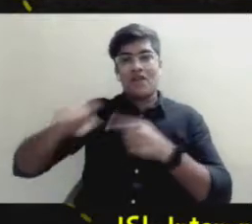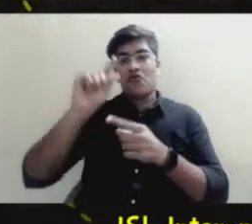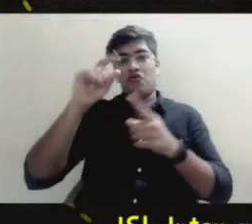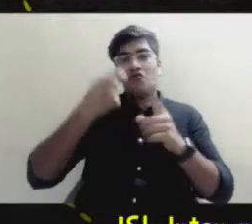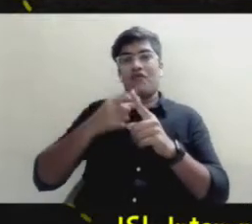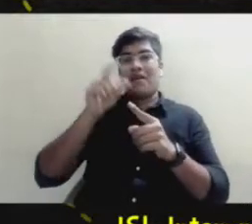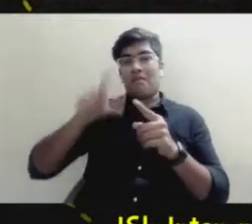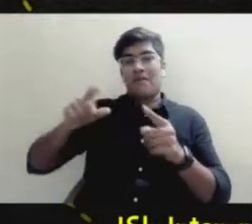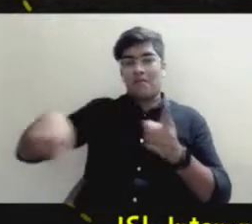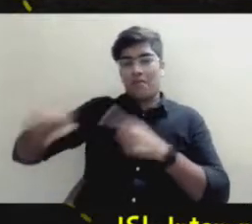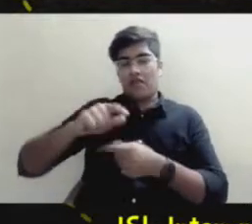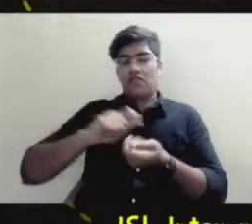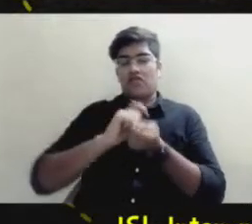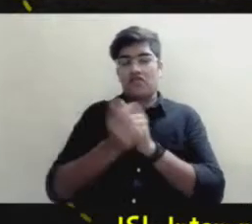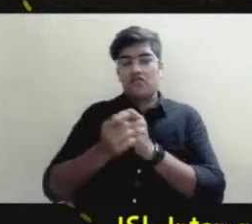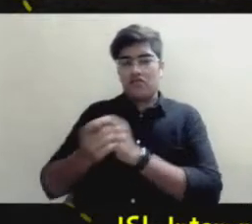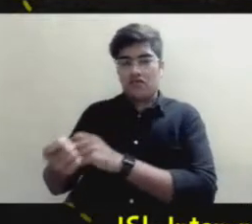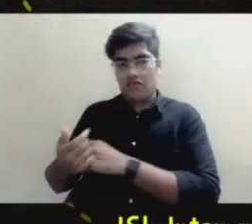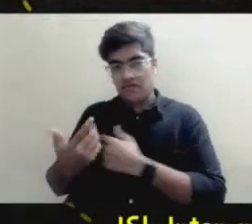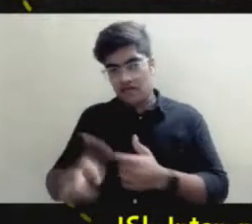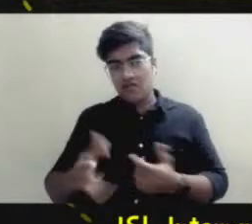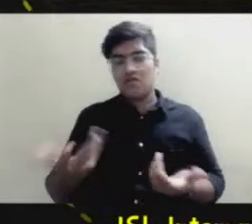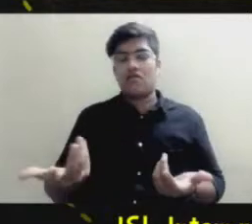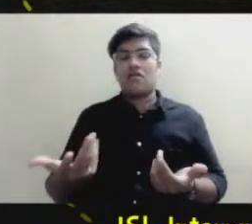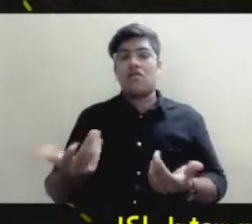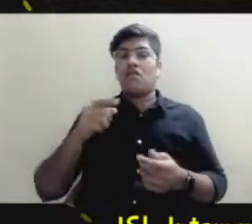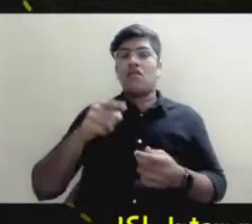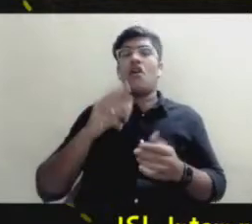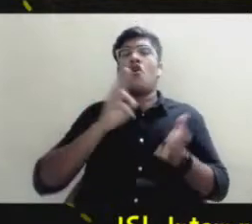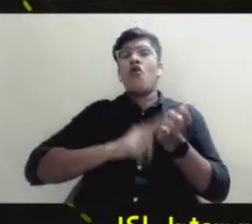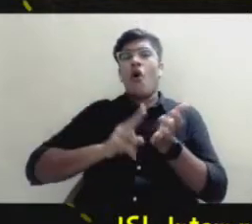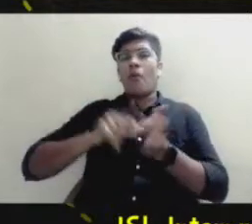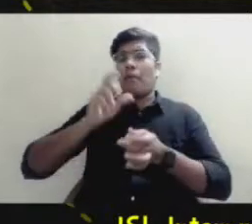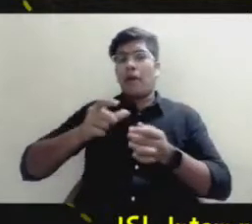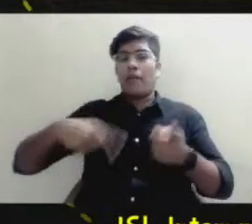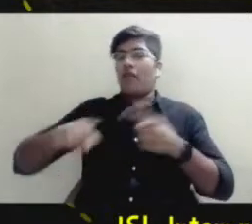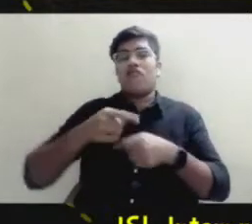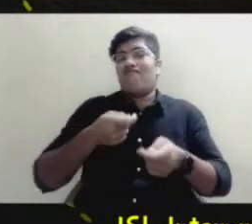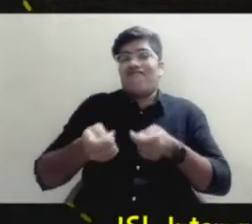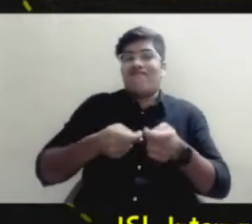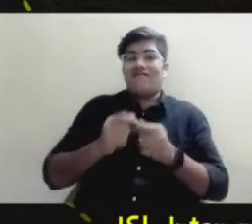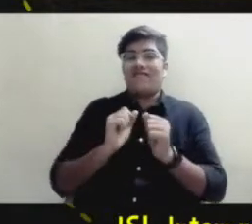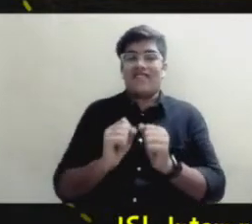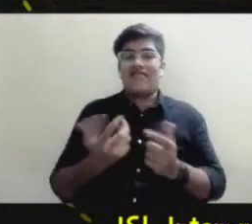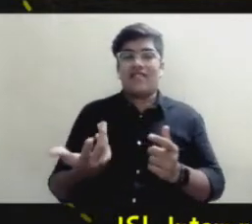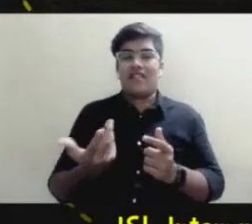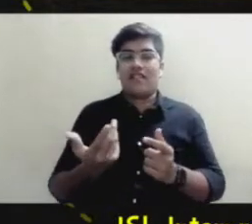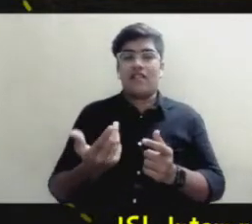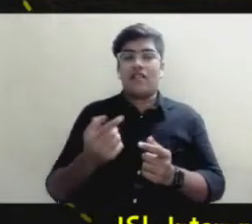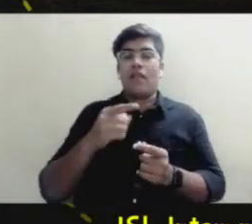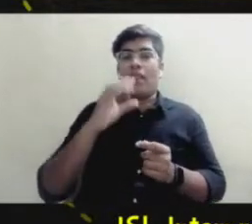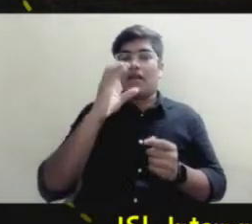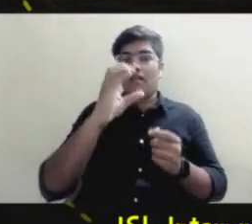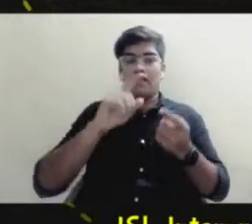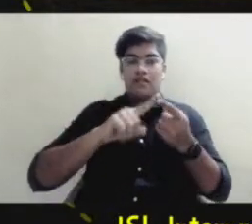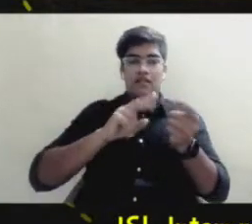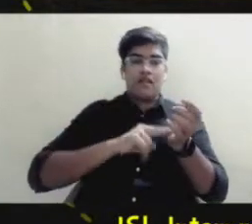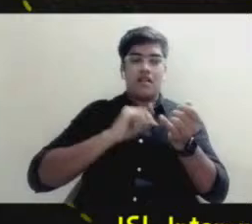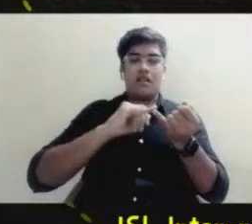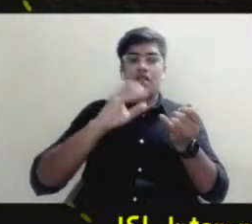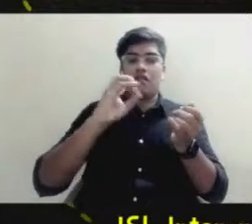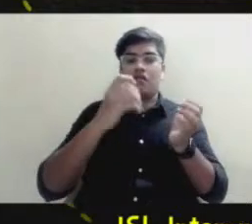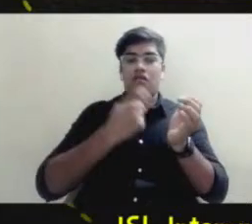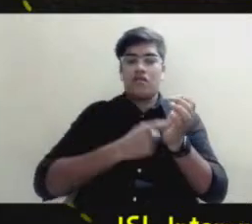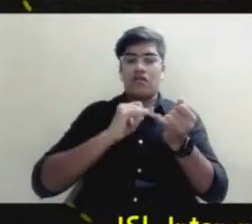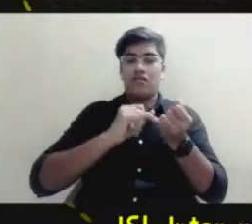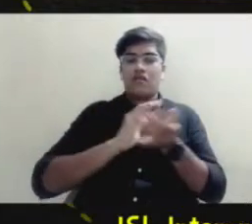cannot handle this. And that also underlies actually our entire censorship law, which is that the natives won't be able to deal with cinema, right?